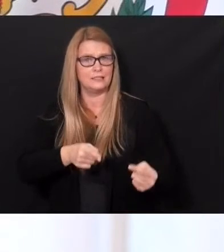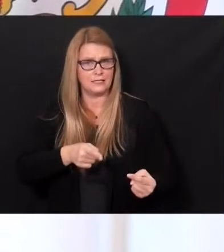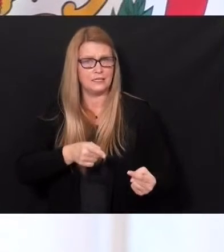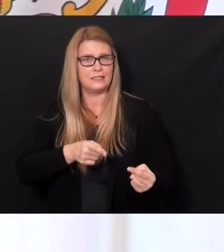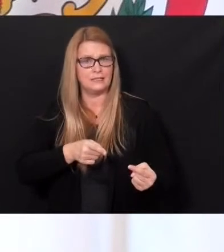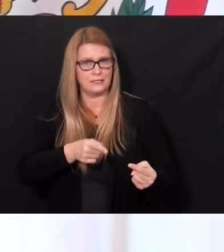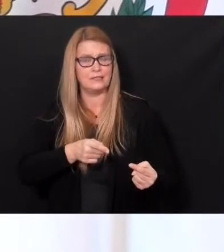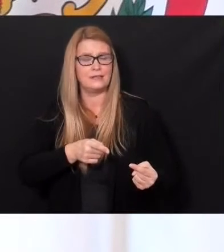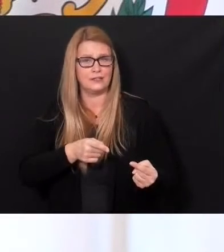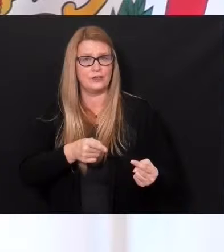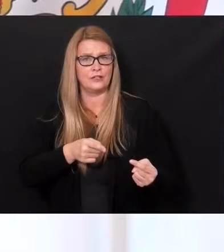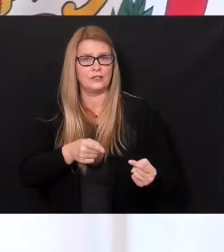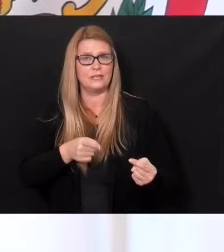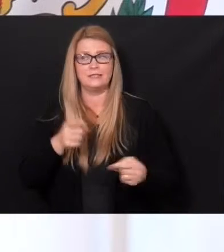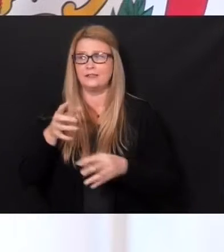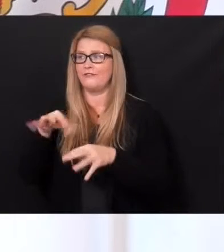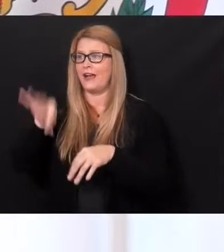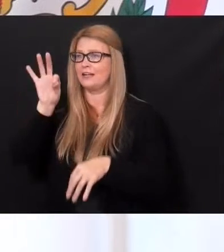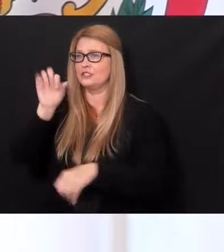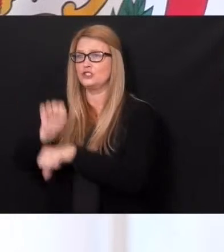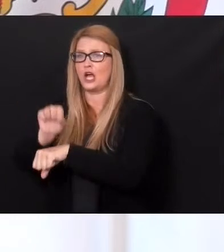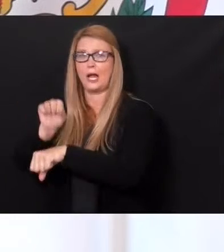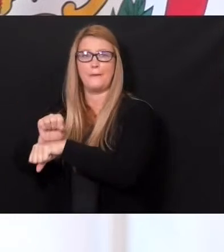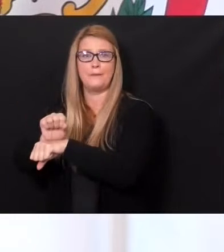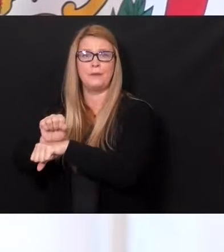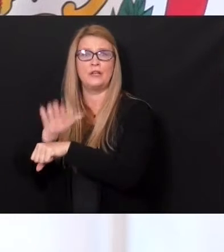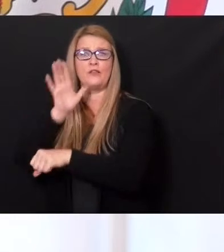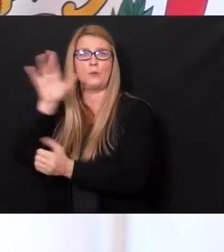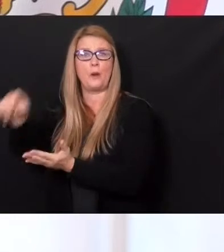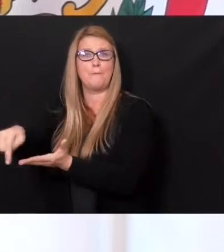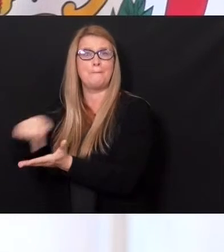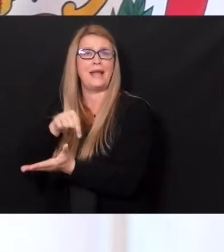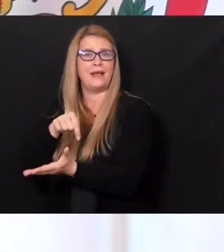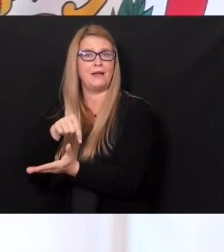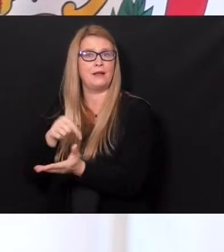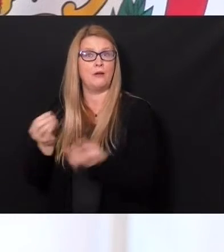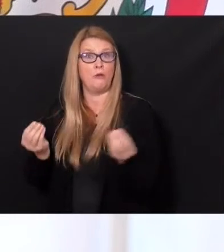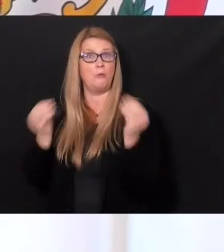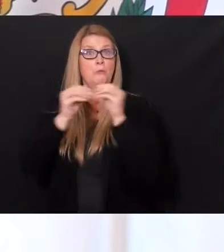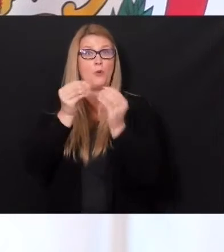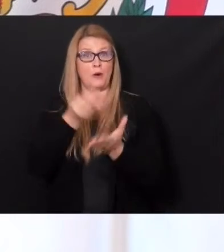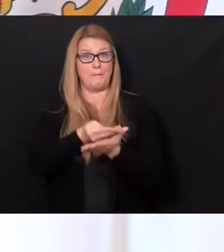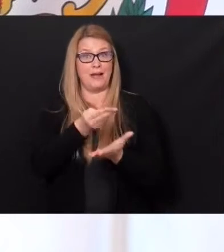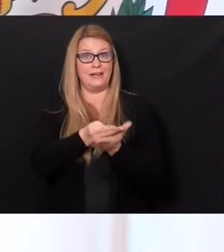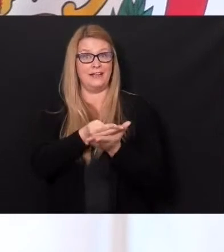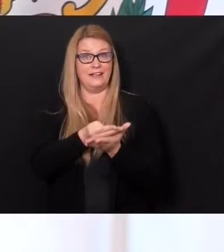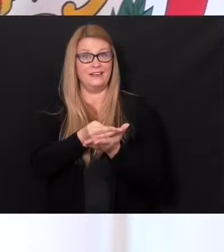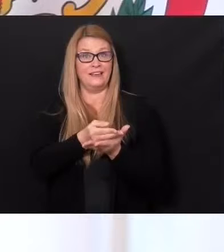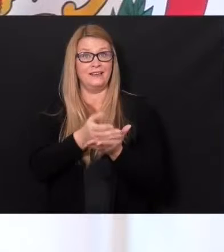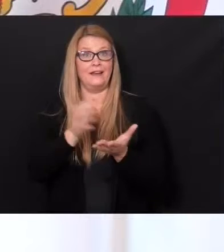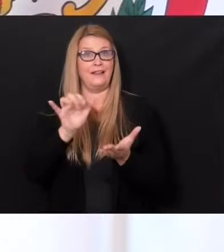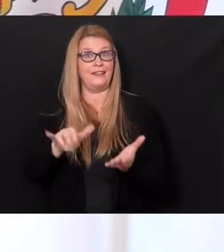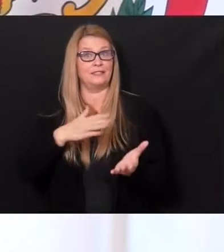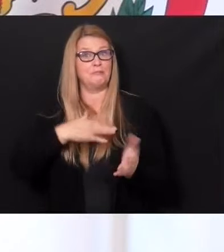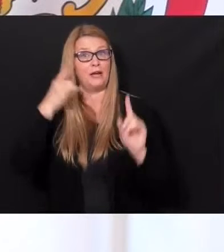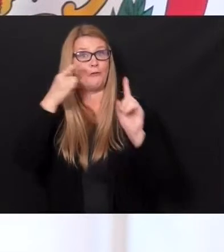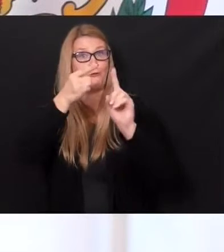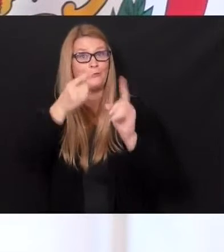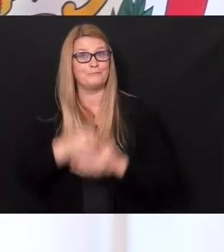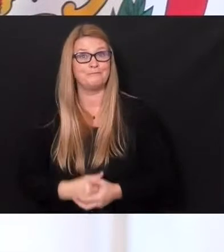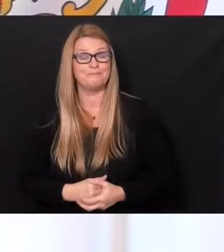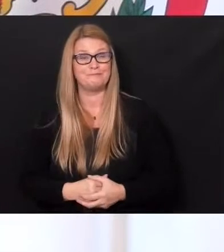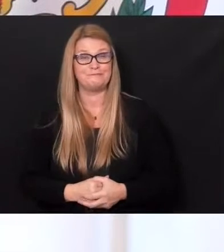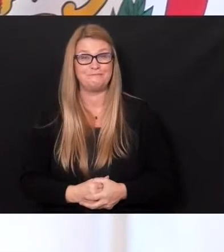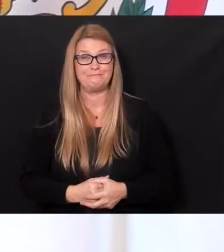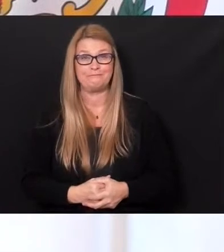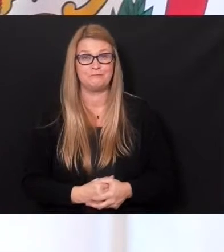of that and get a job that will actually pay you more money, and that's what I want to do more than anything. I want to